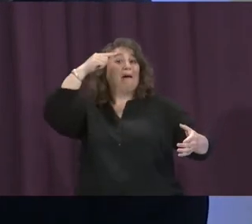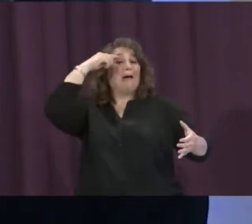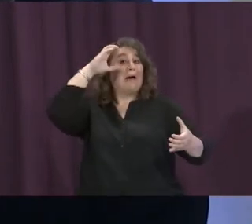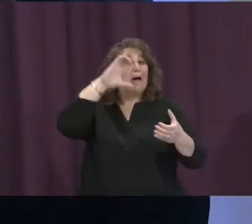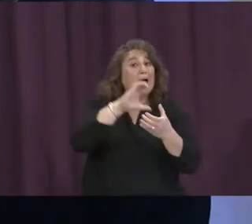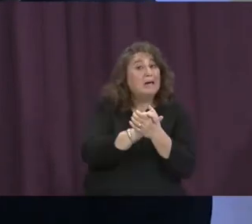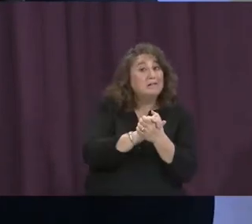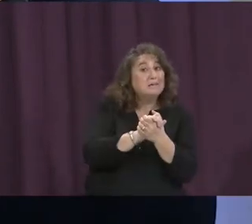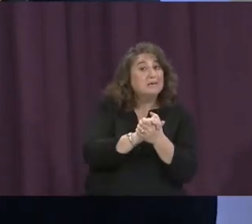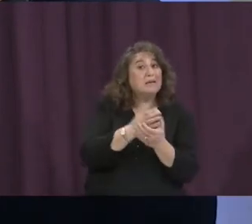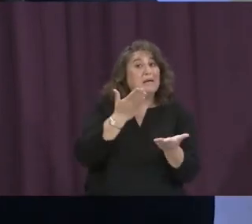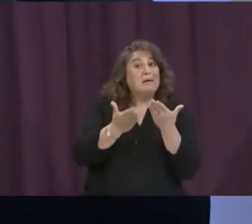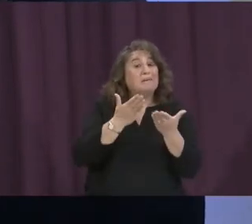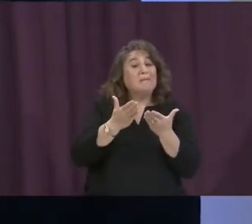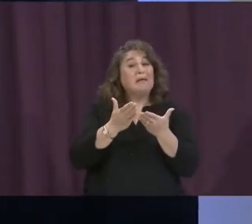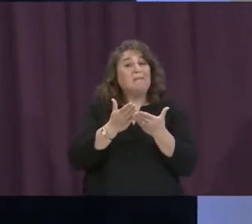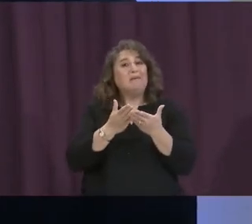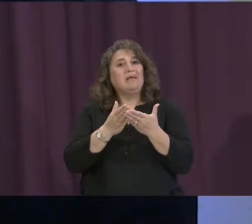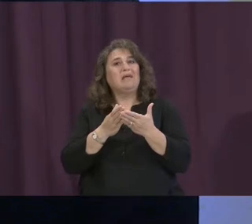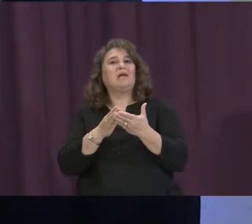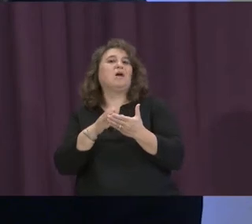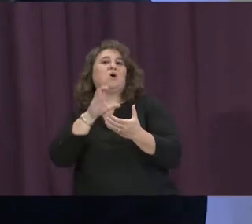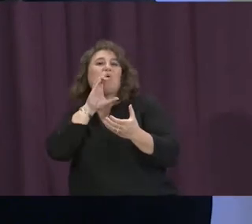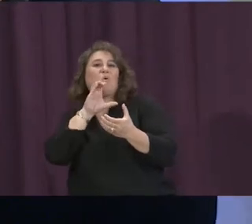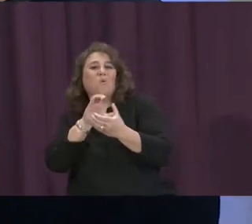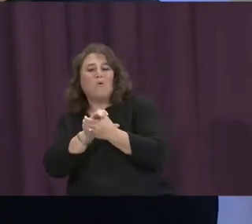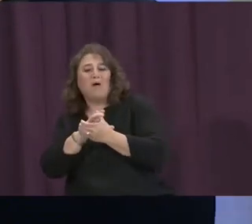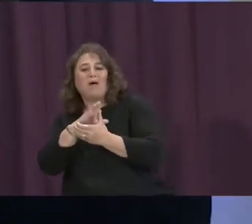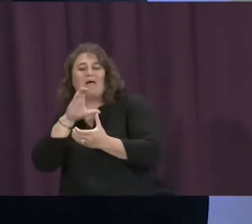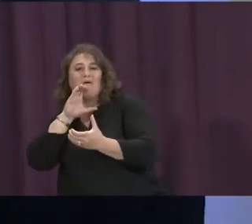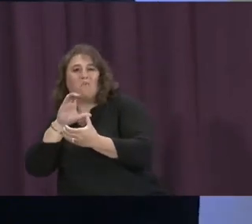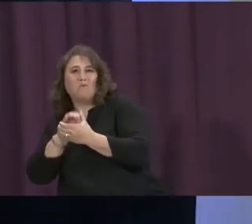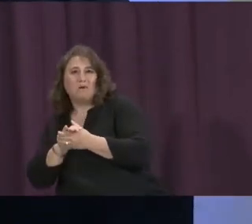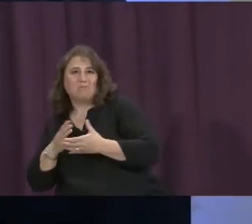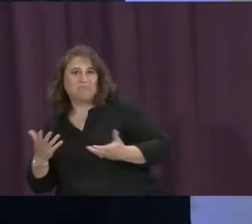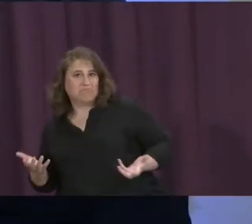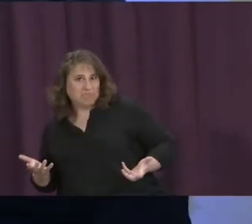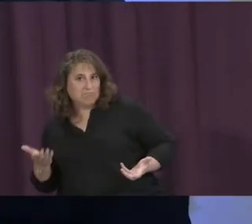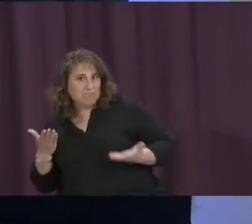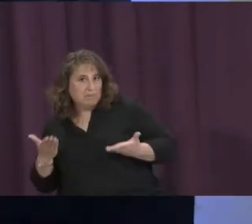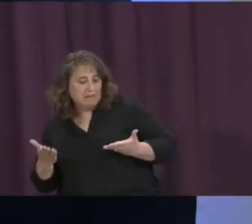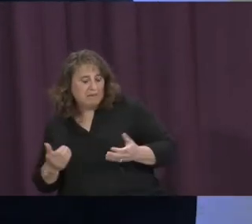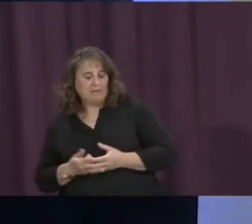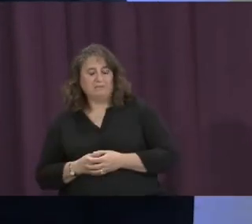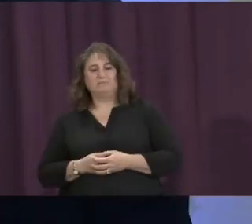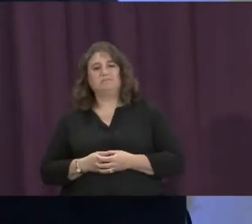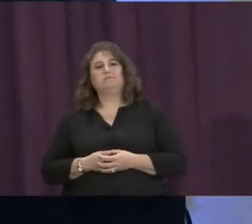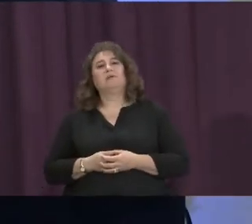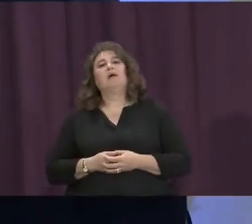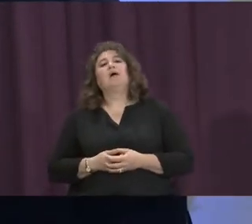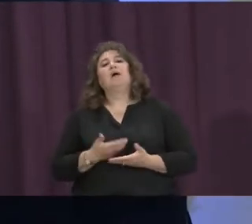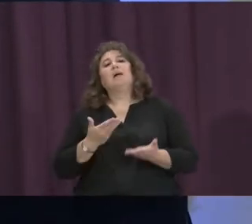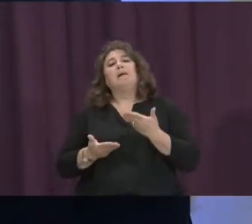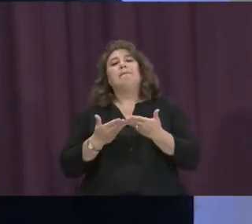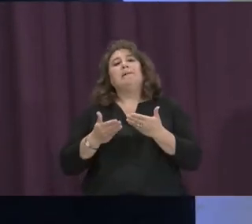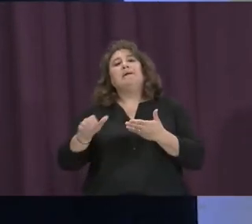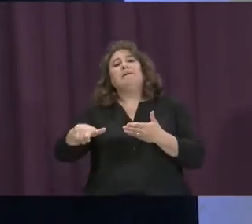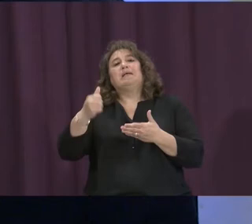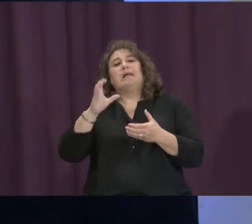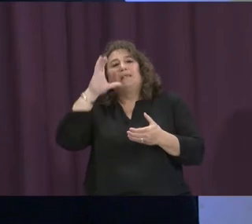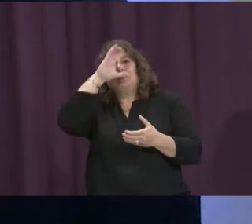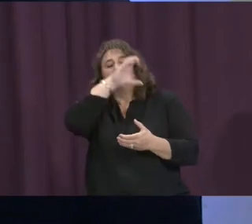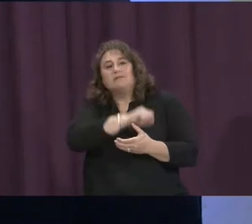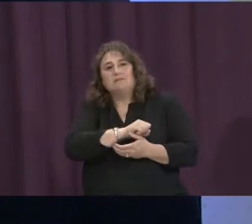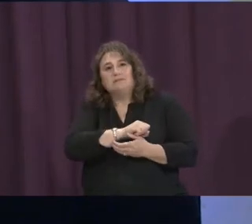Okay. So maybe you might get married to a woman, right? True. So an assumption you might have in that situation is that they